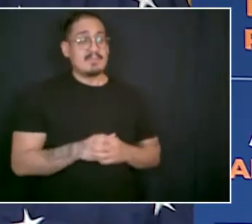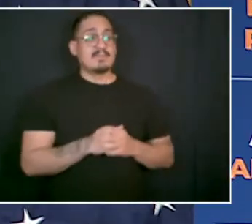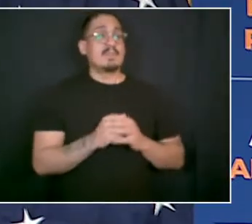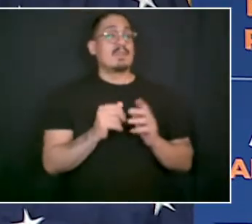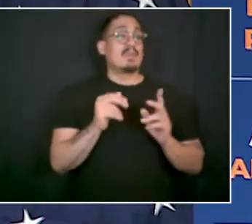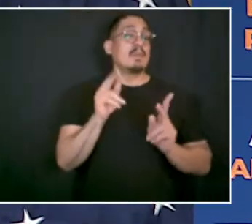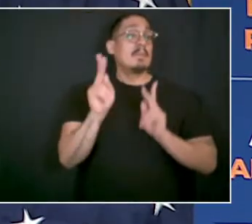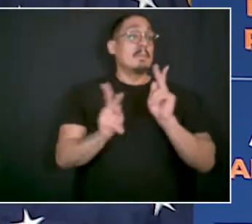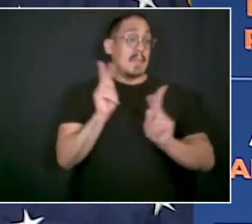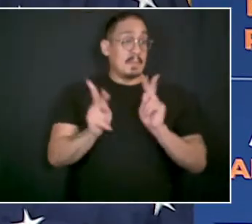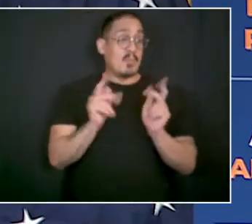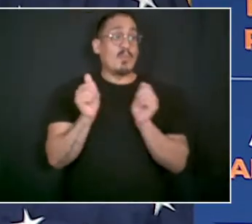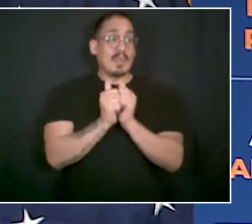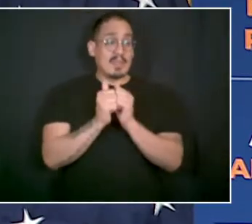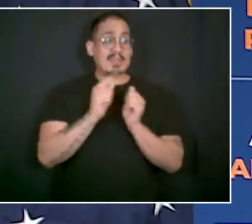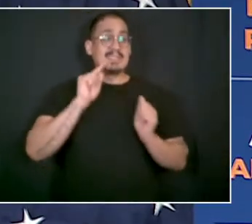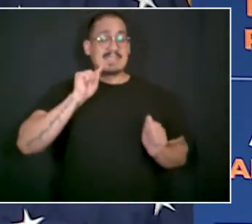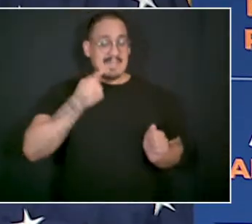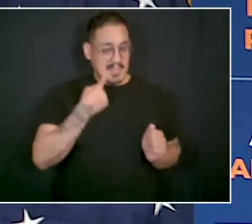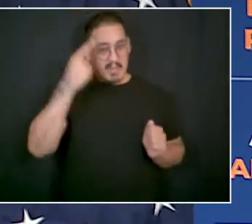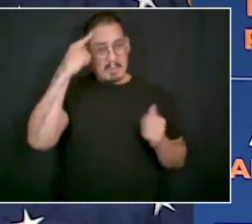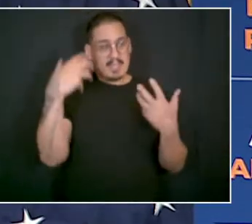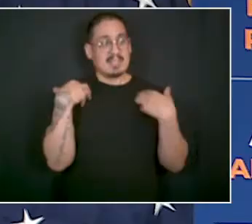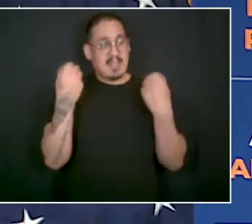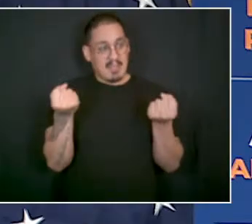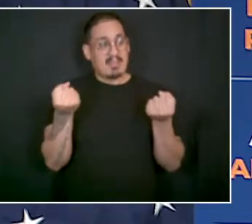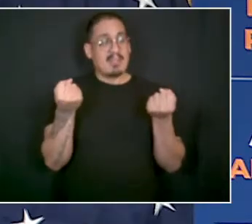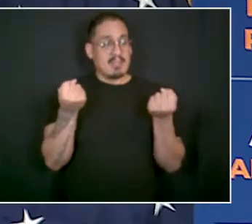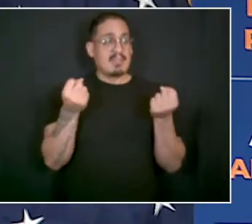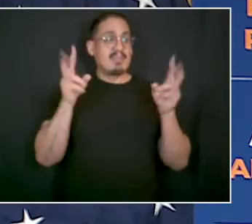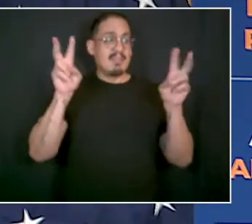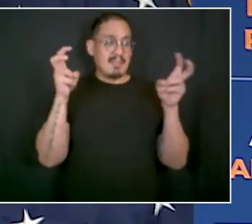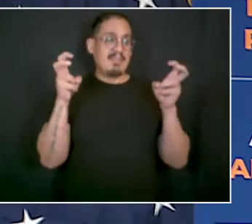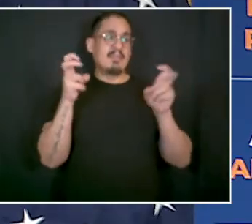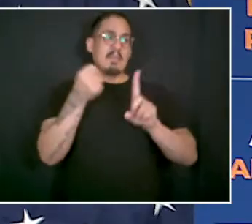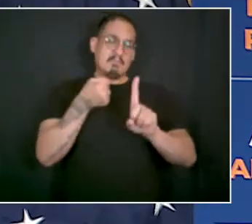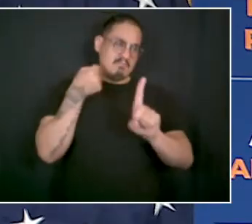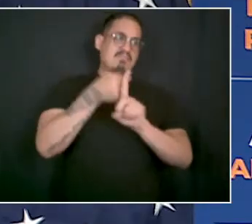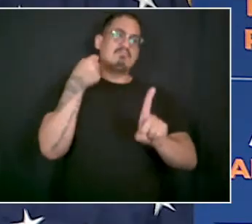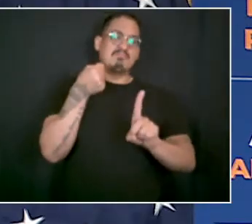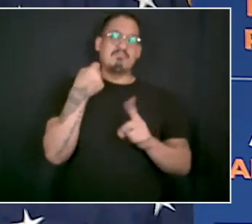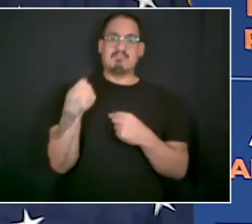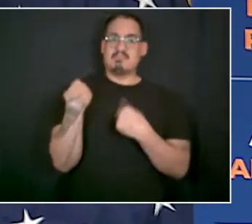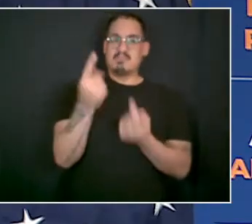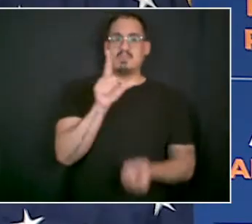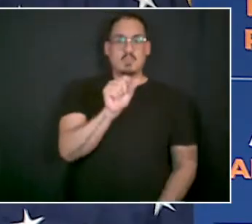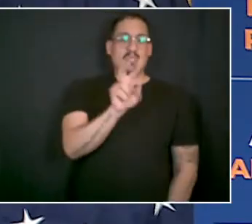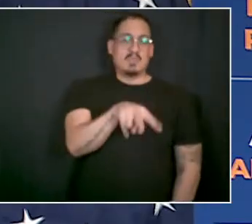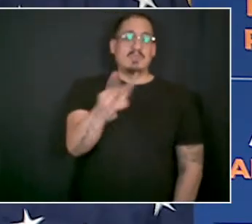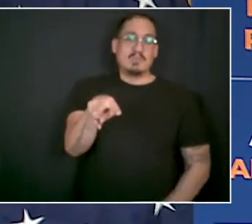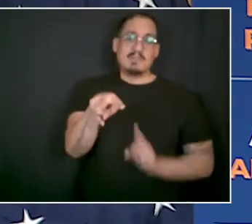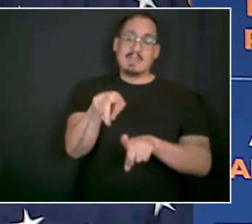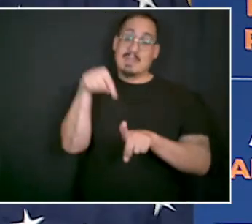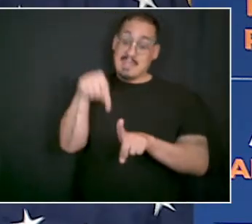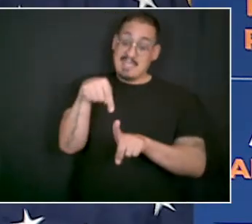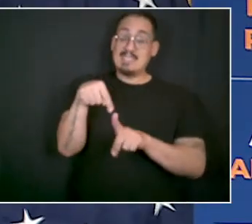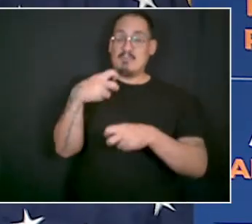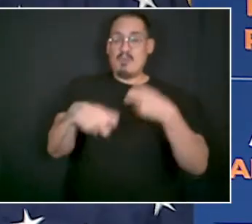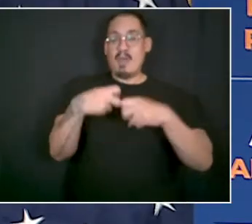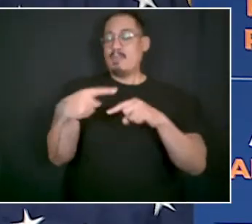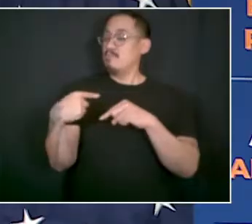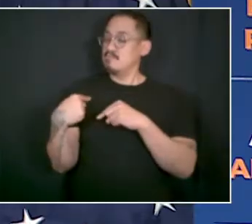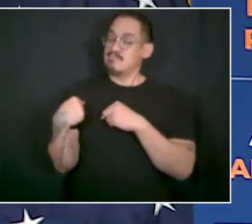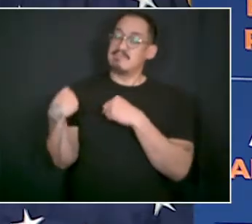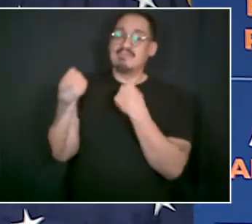didn't start in 2022. This has been a chronic problem, not only here in the city,